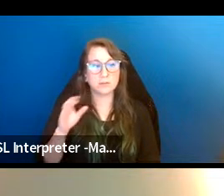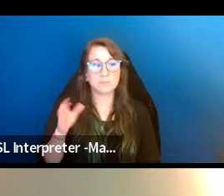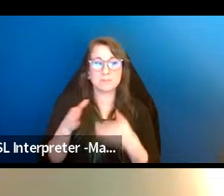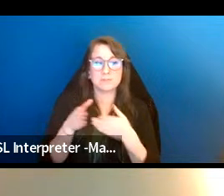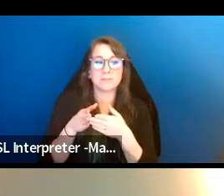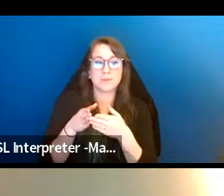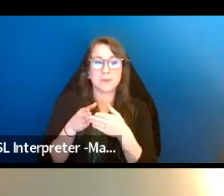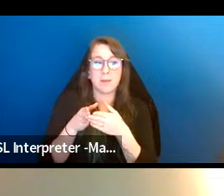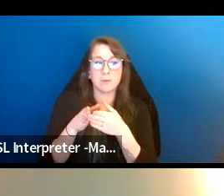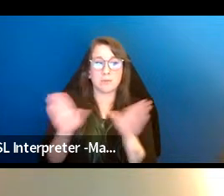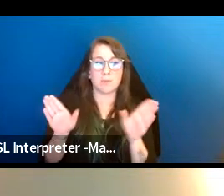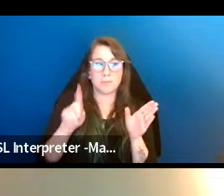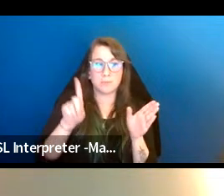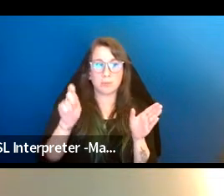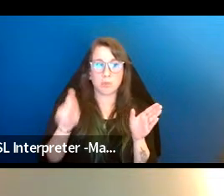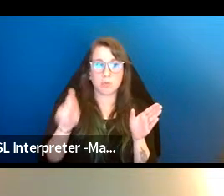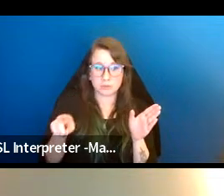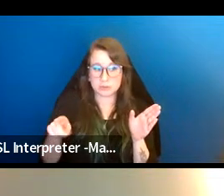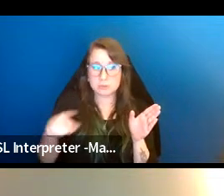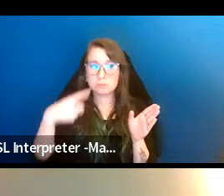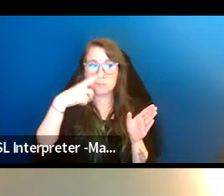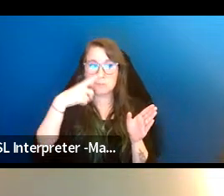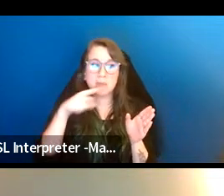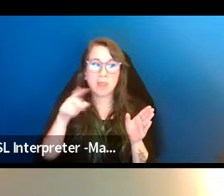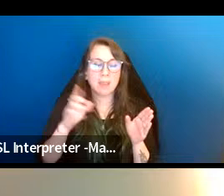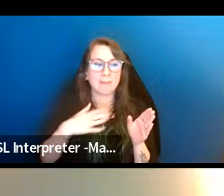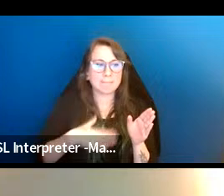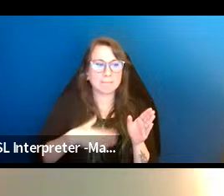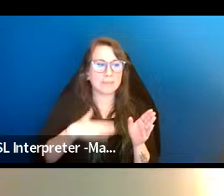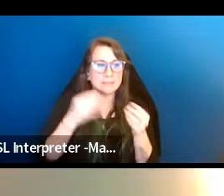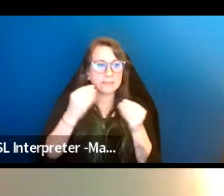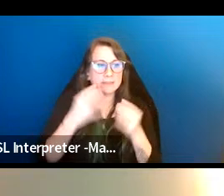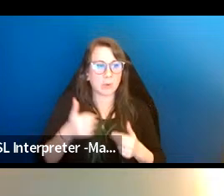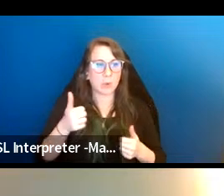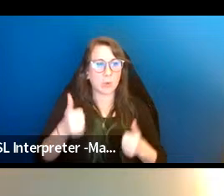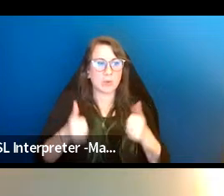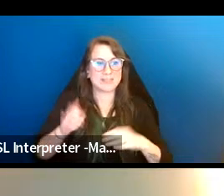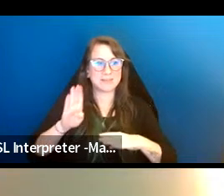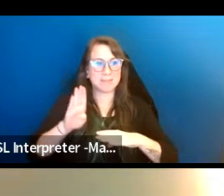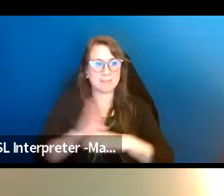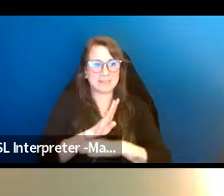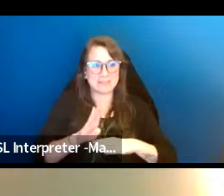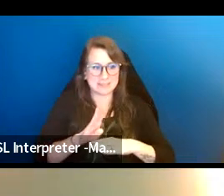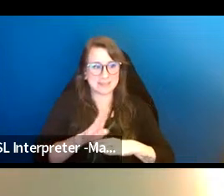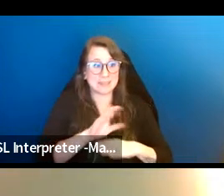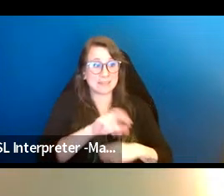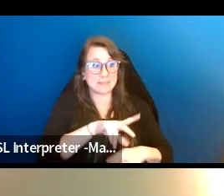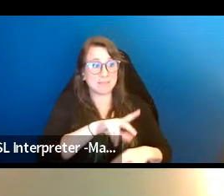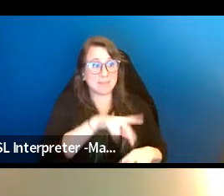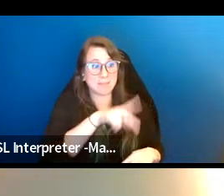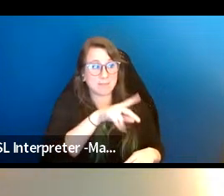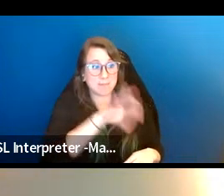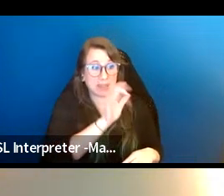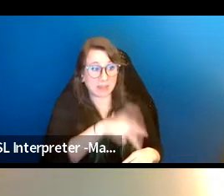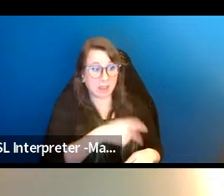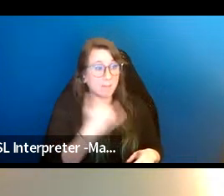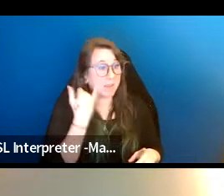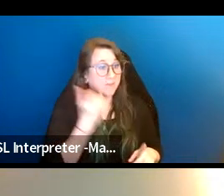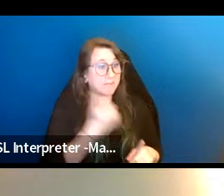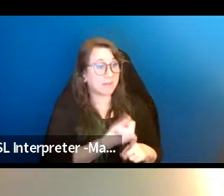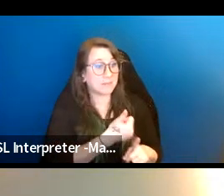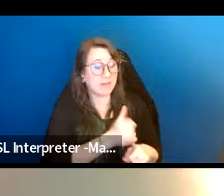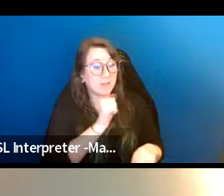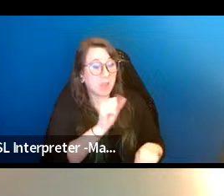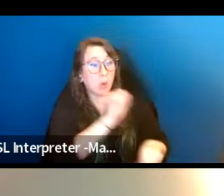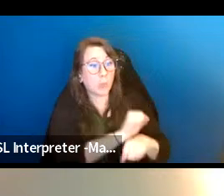public. Can you please tell us which business this individual is picking up from, even if he's not an employee of the business? It seems